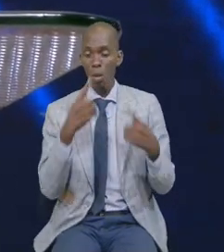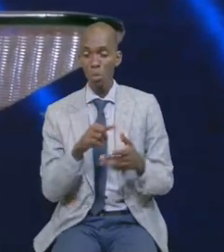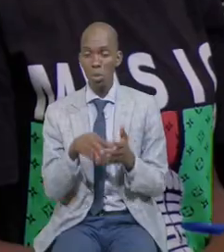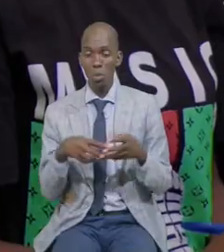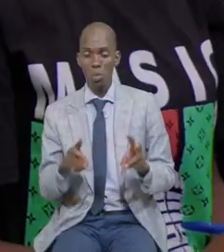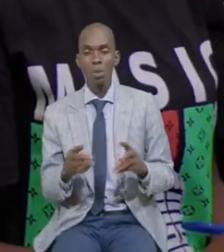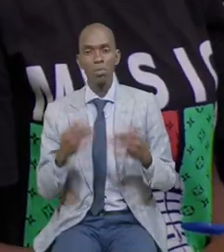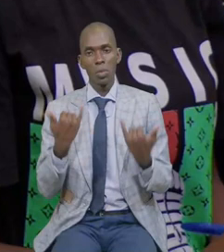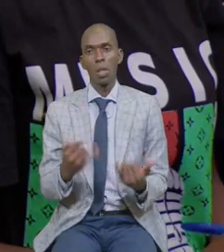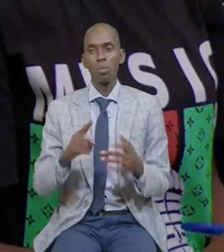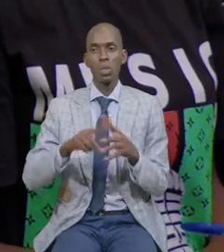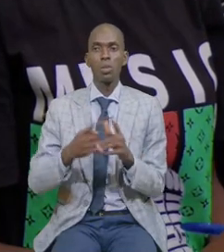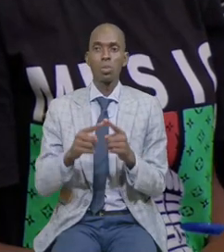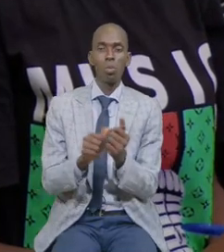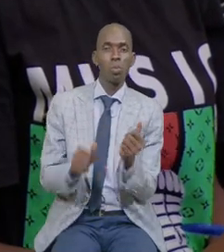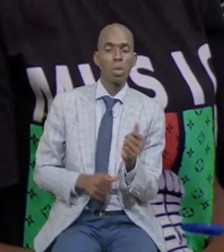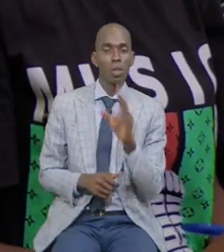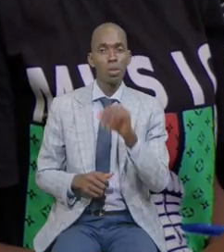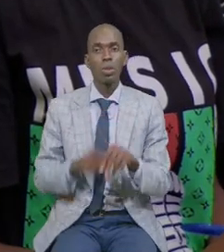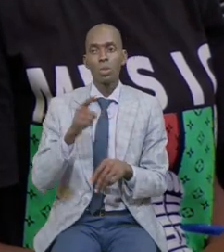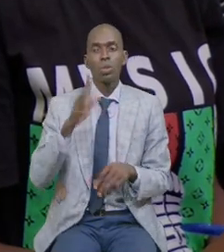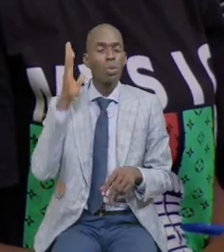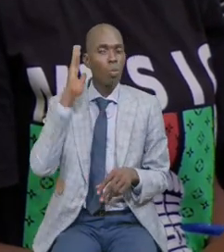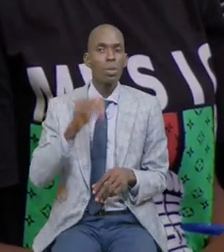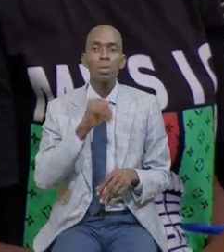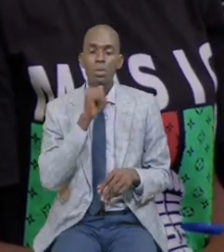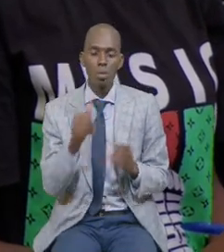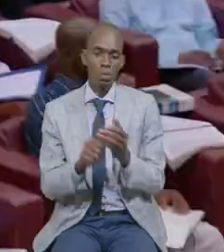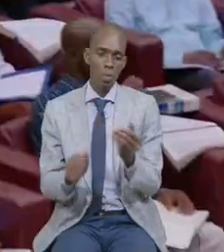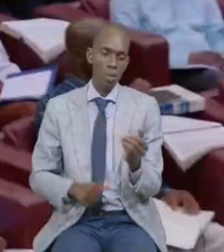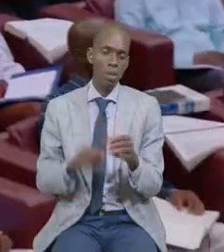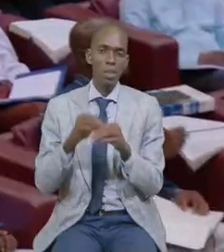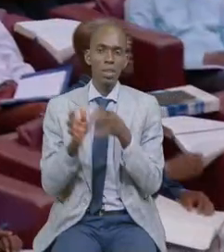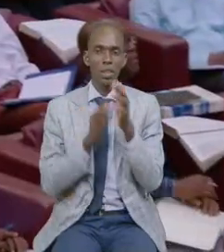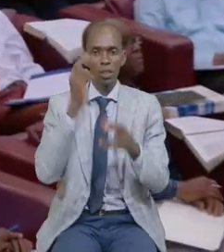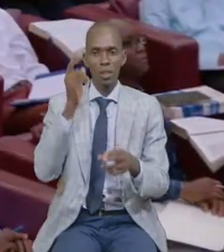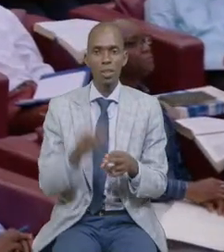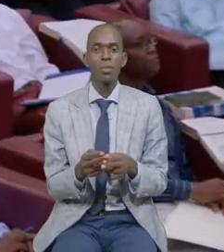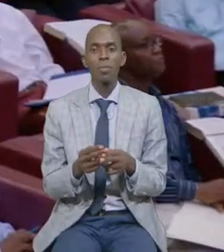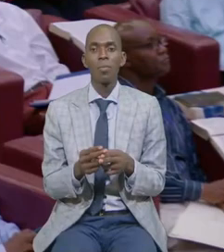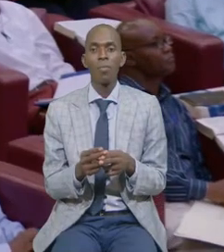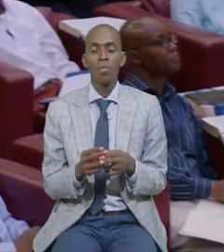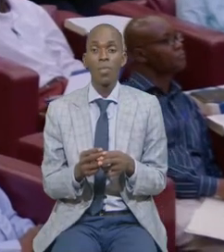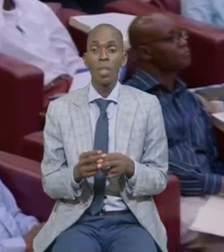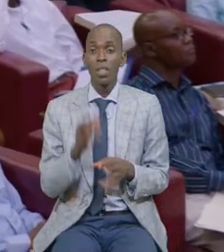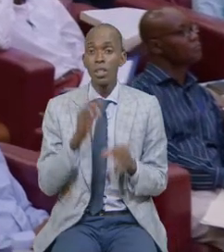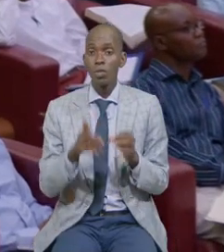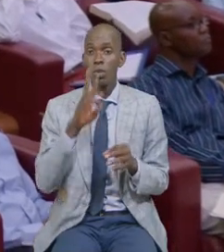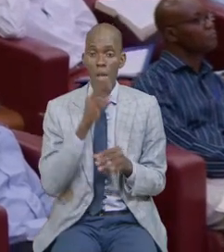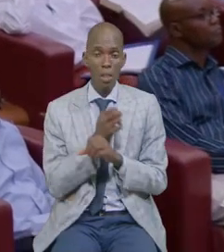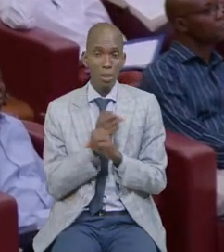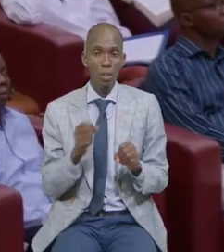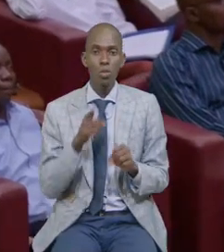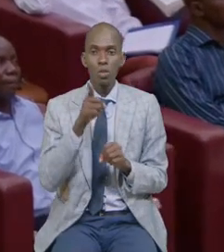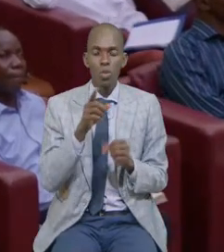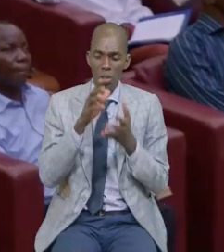not compromise. You will not compromise. If you are born again, you leave the